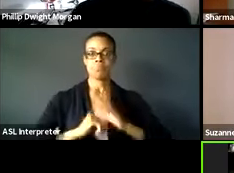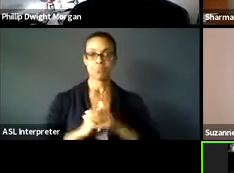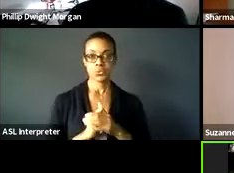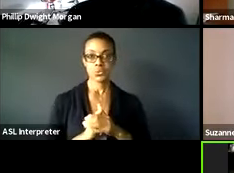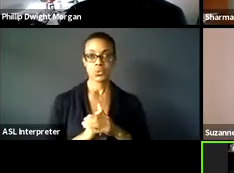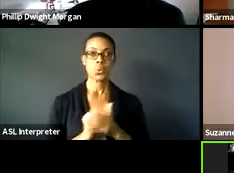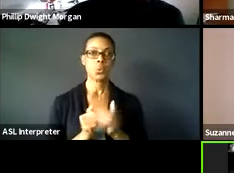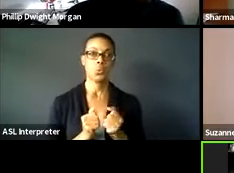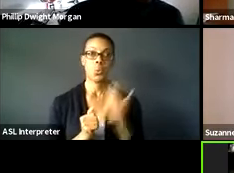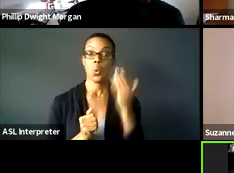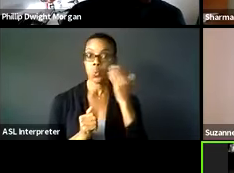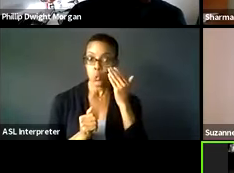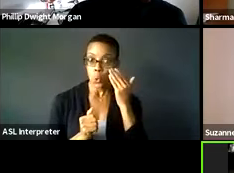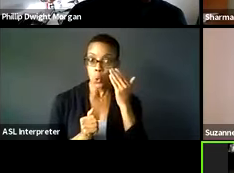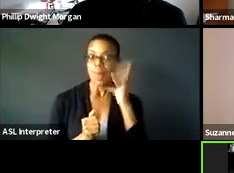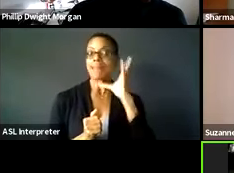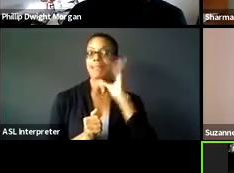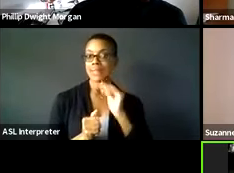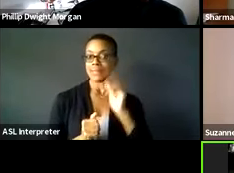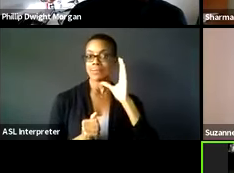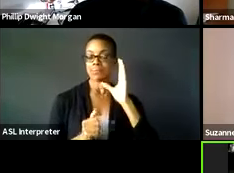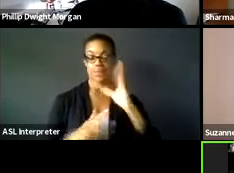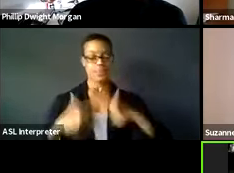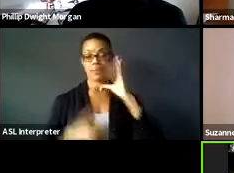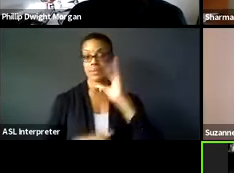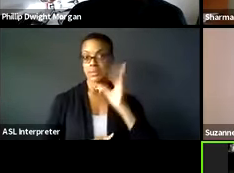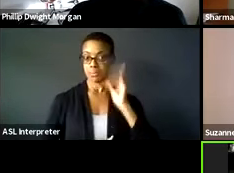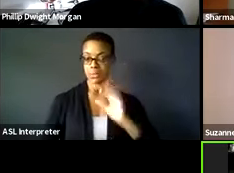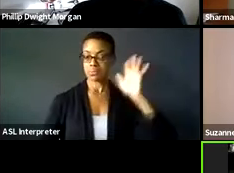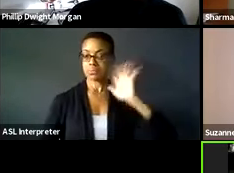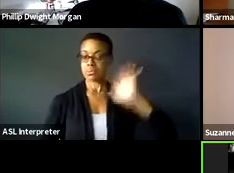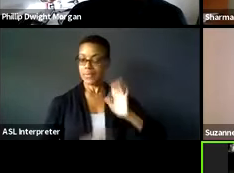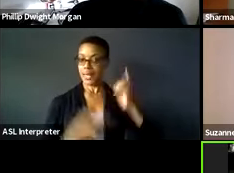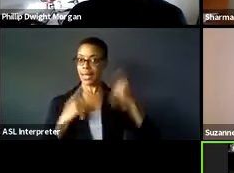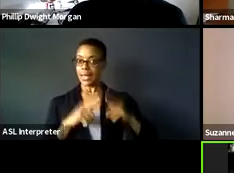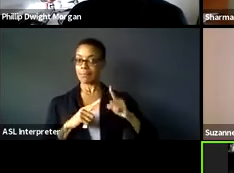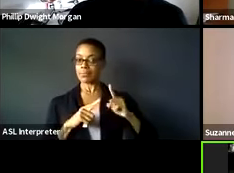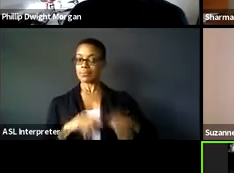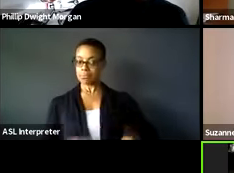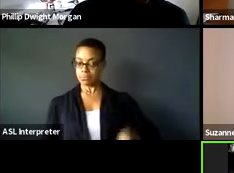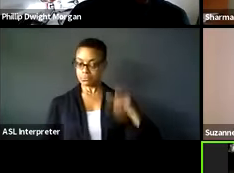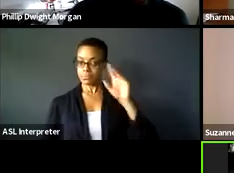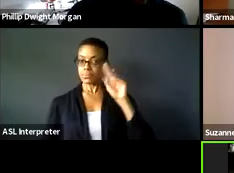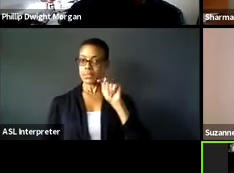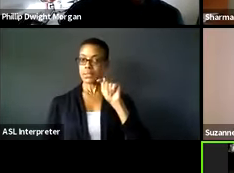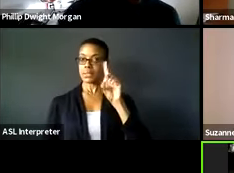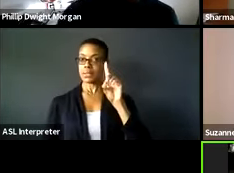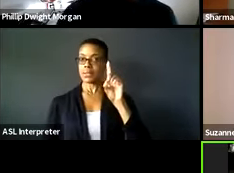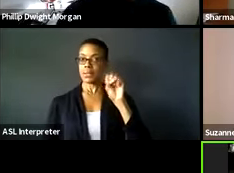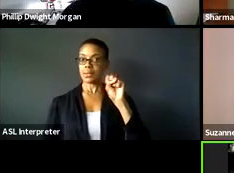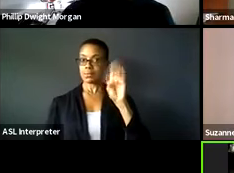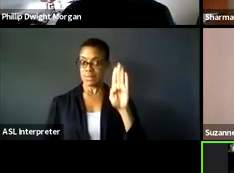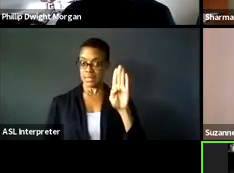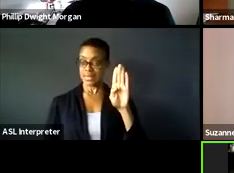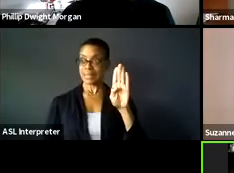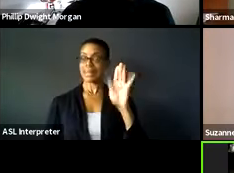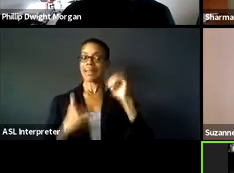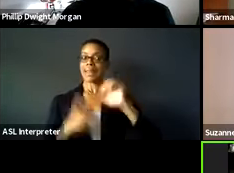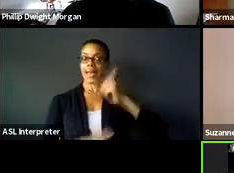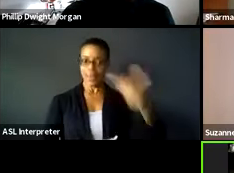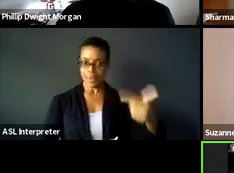experiences that many of us saw growing up in the TDSB, and we're now seeing our students live through the